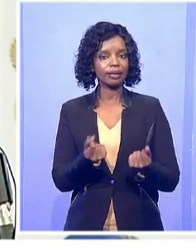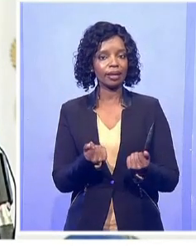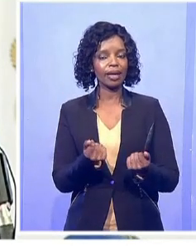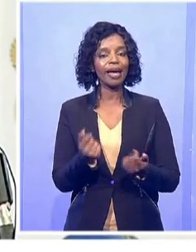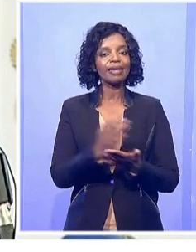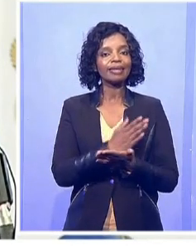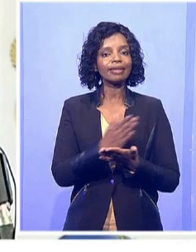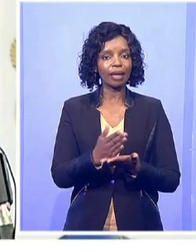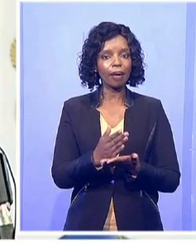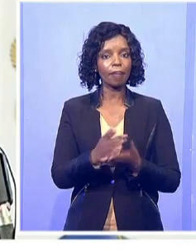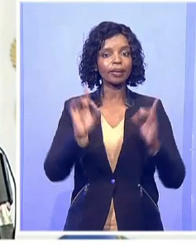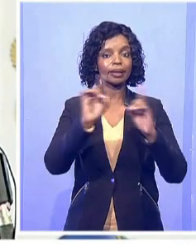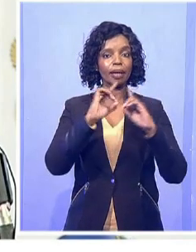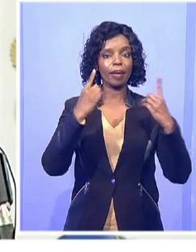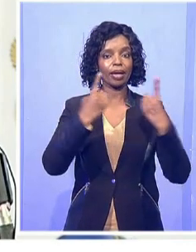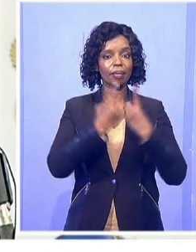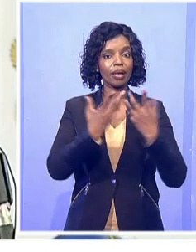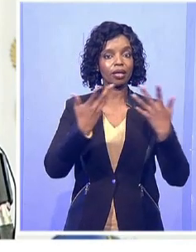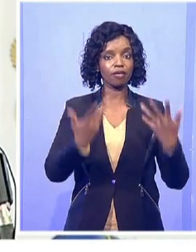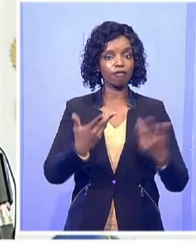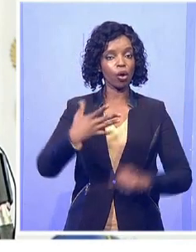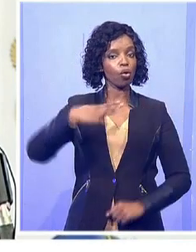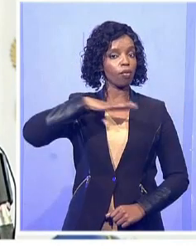Military Veterans.